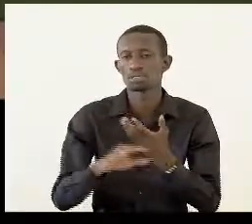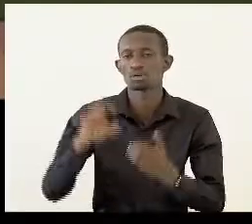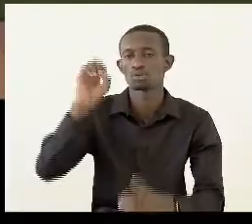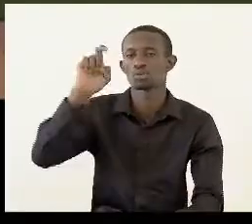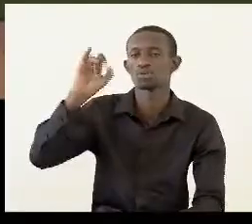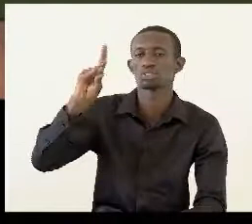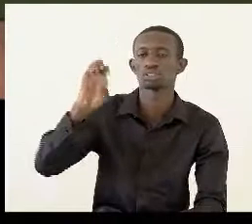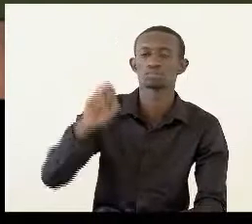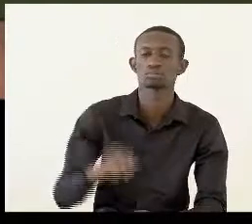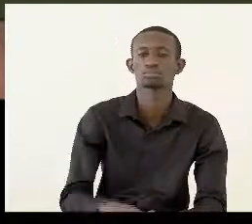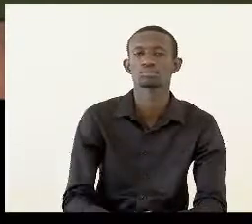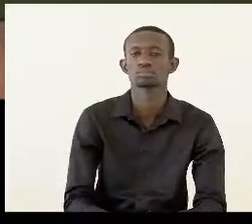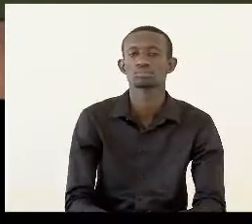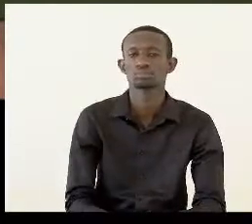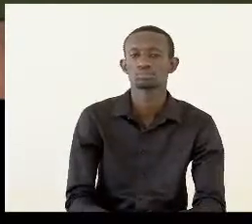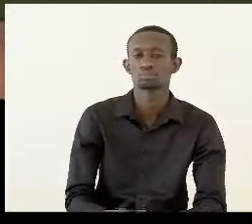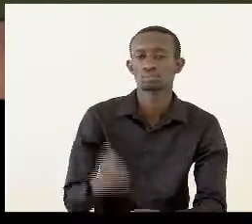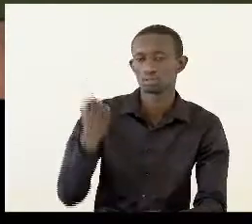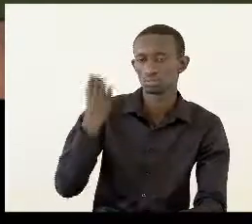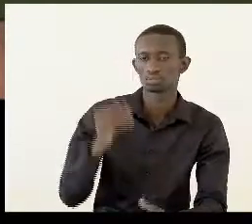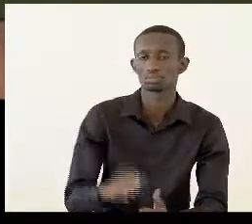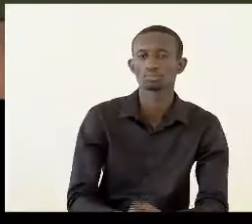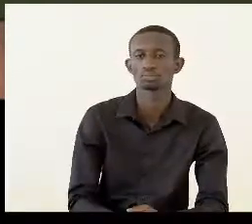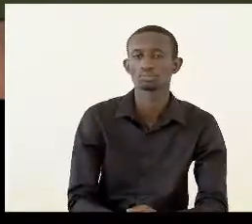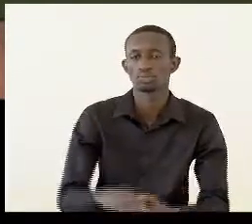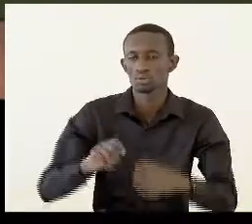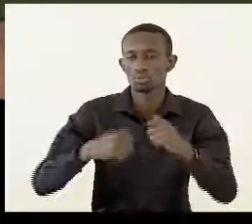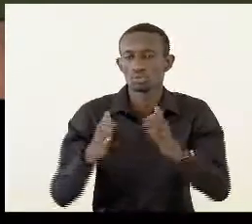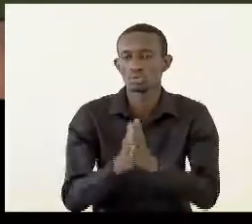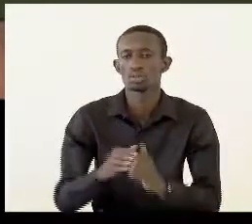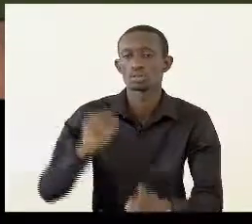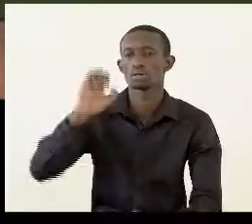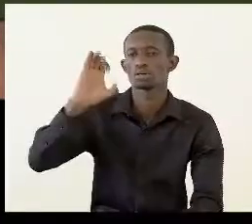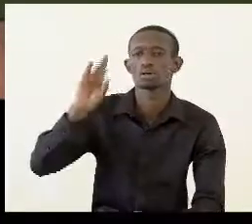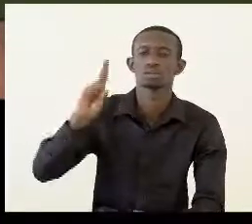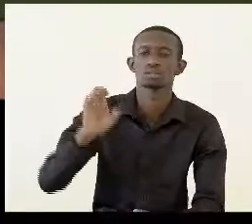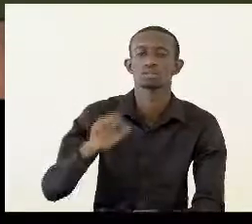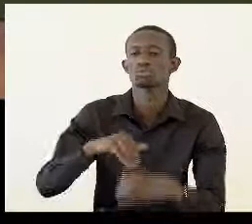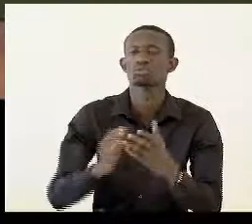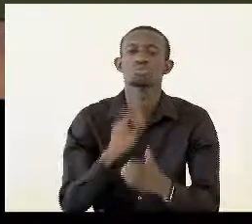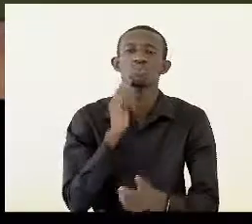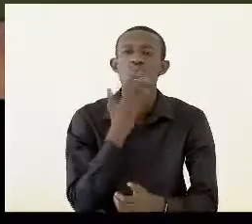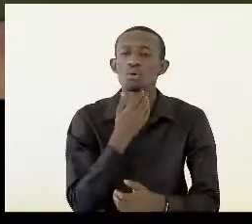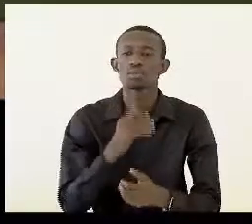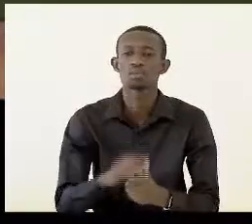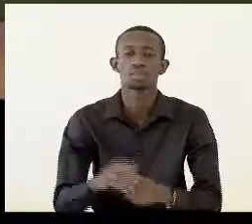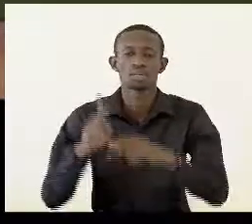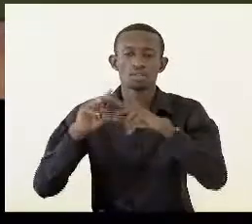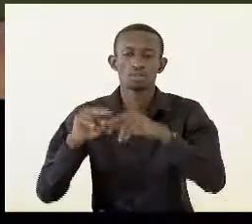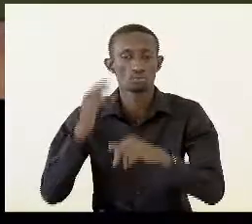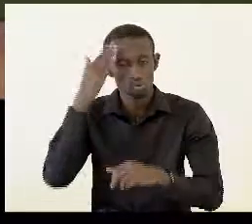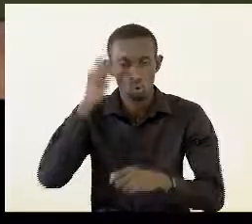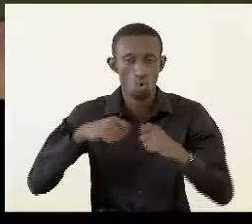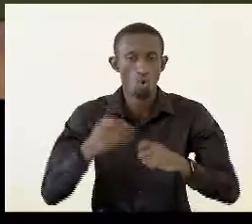produce hydroxides. It's this one. They react with acids to produce salts and water. We know all of these